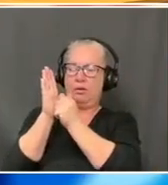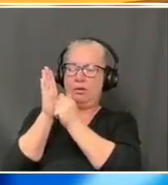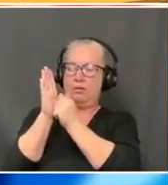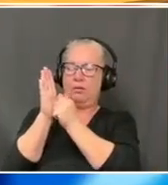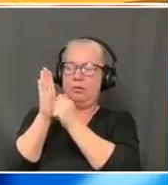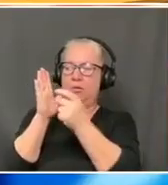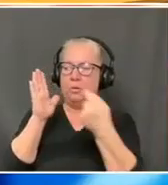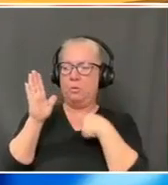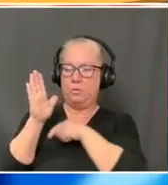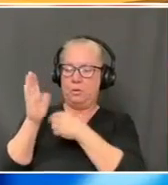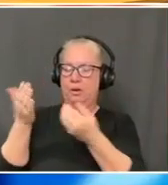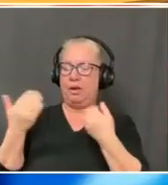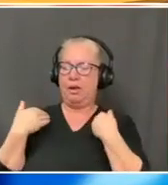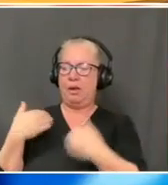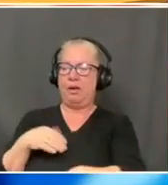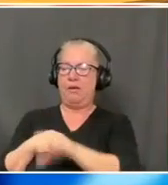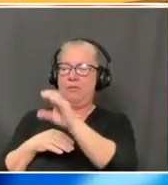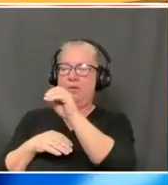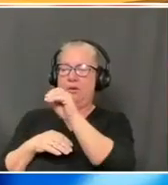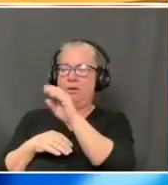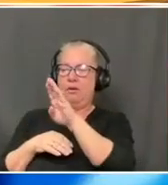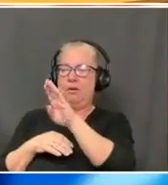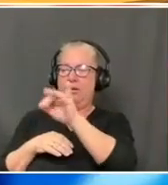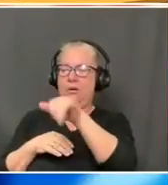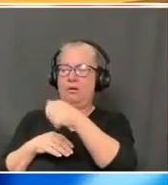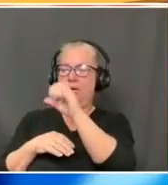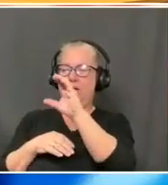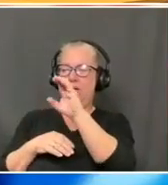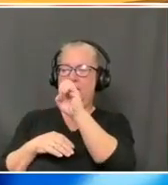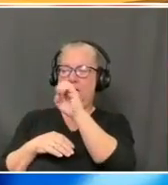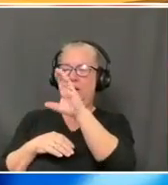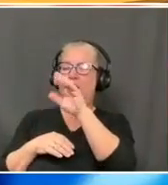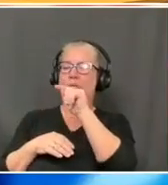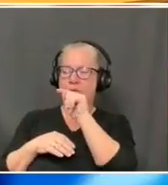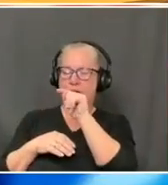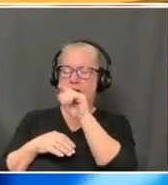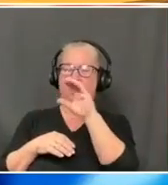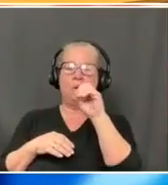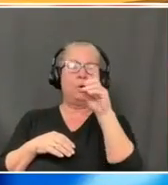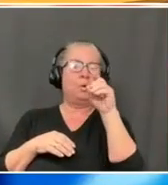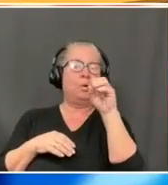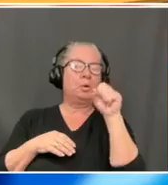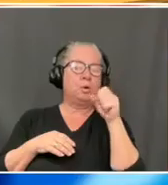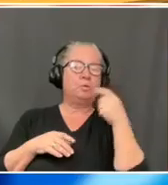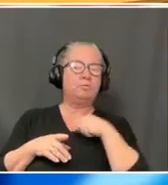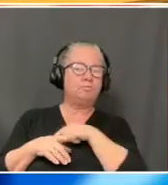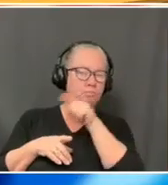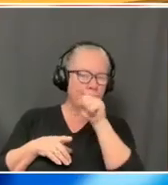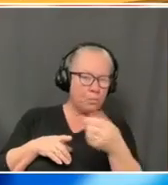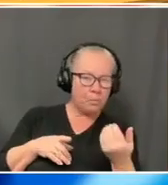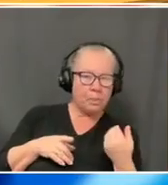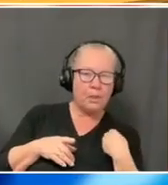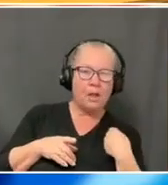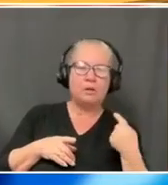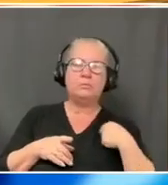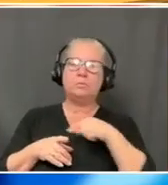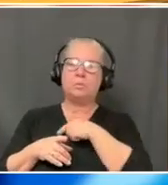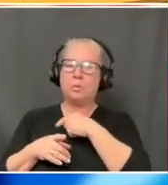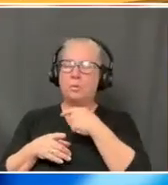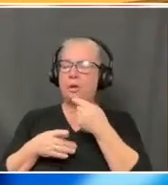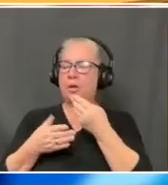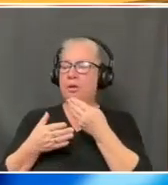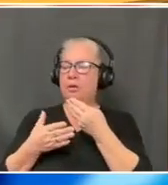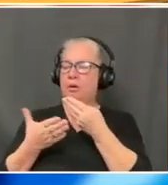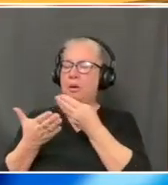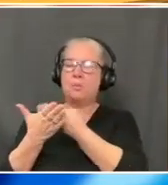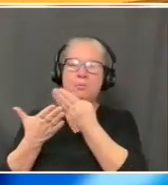They're numerical codes that we have to report spending within those categories. So we also budget using these codes, and